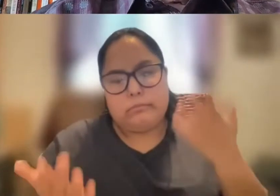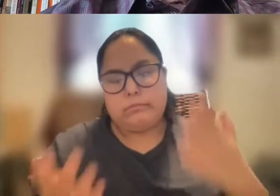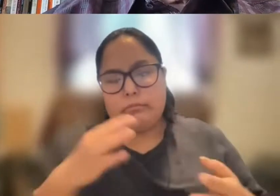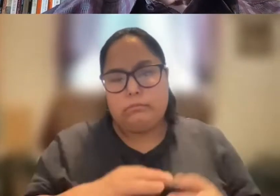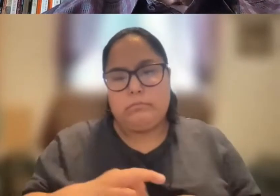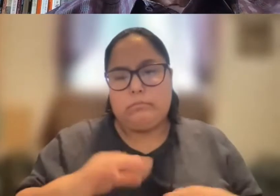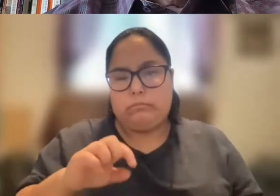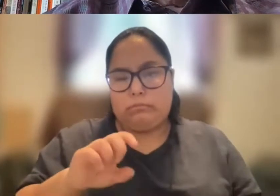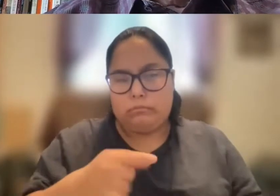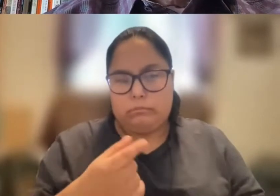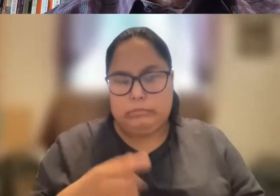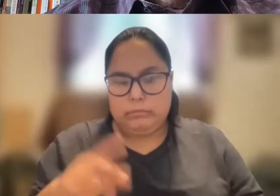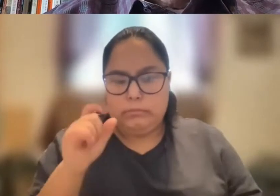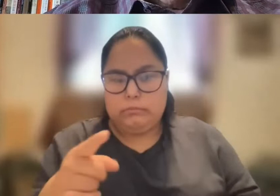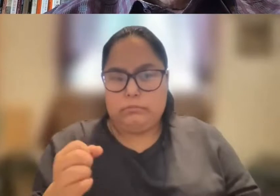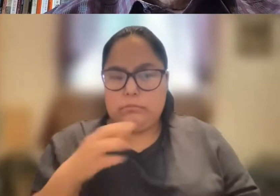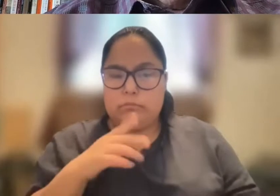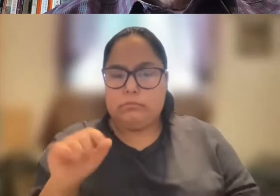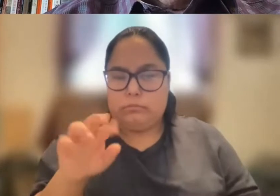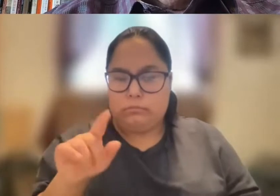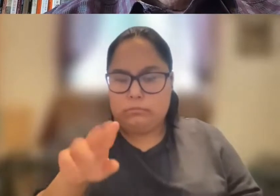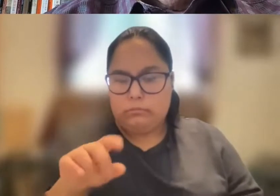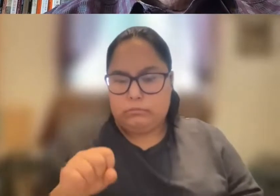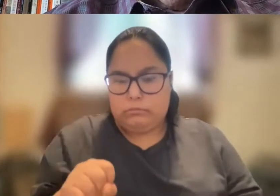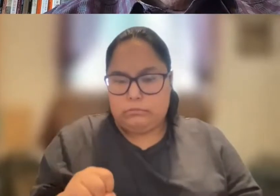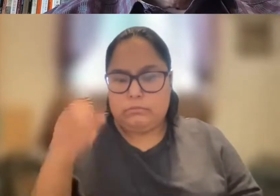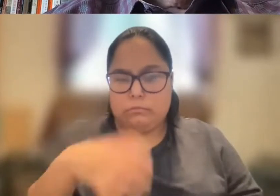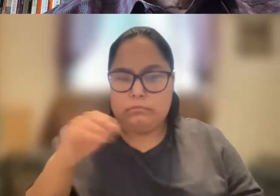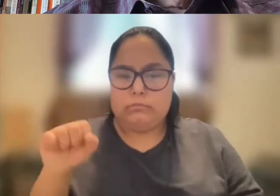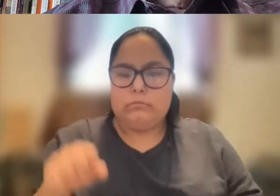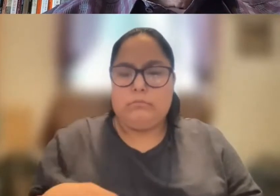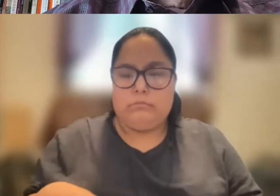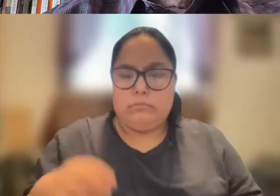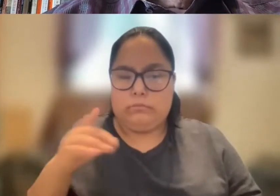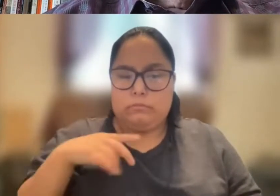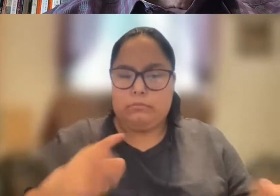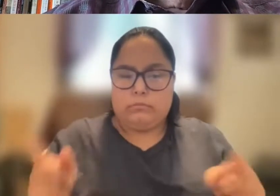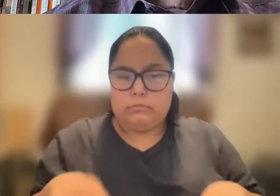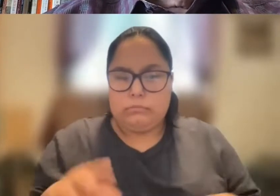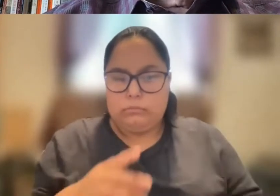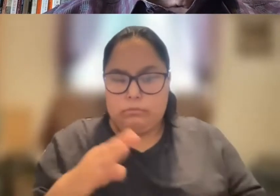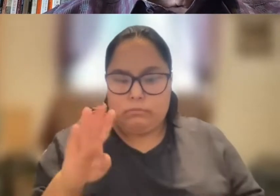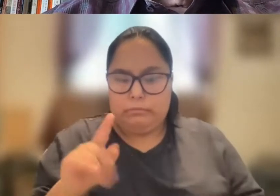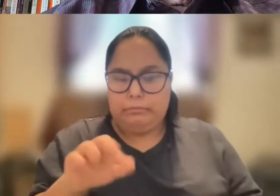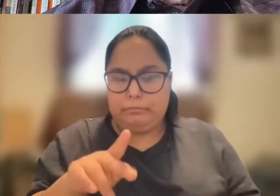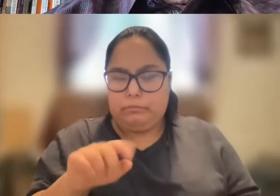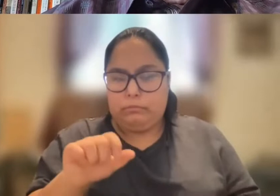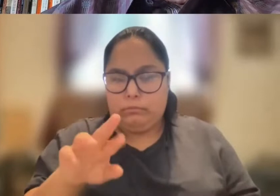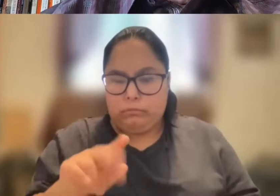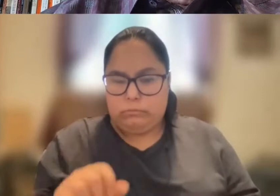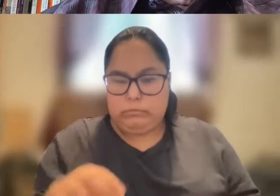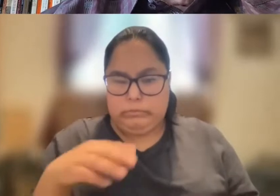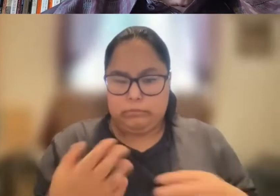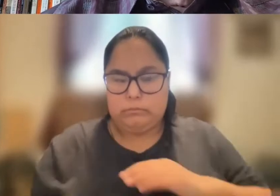But my boss said, I'm asking permission, but I'm sure it will happen. And the base commander at the time, his